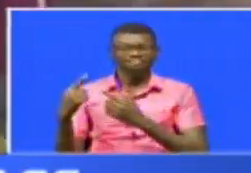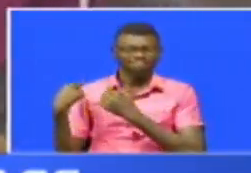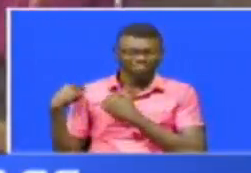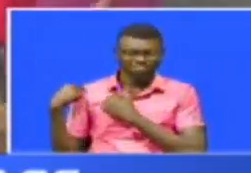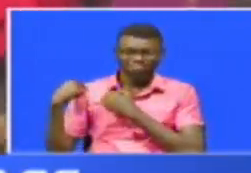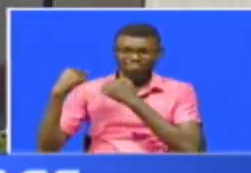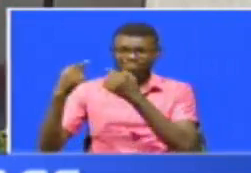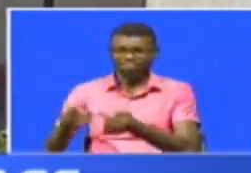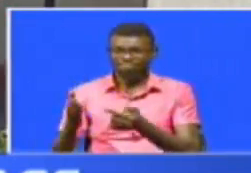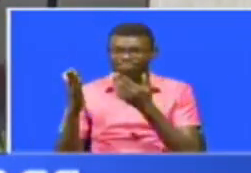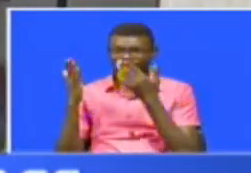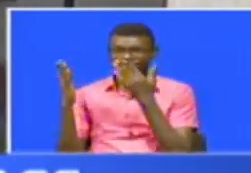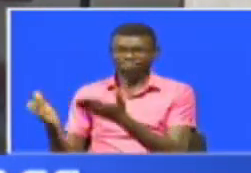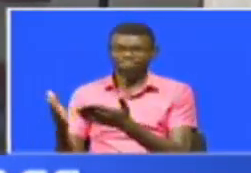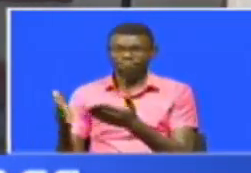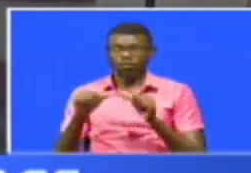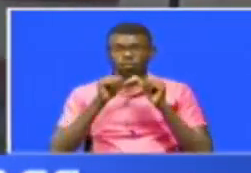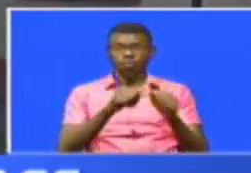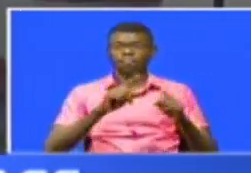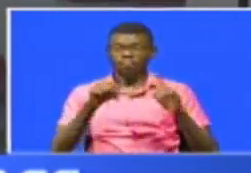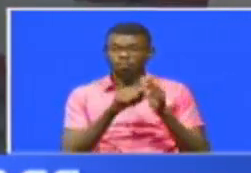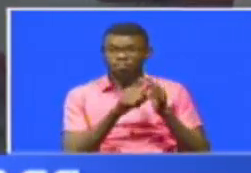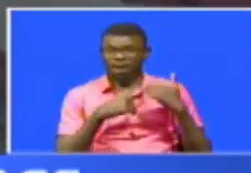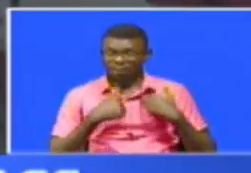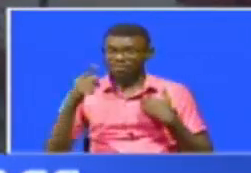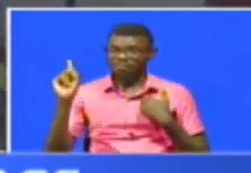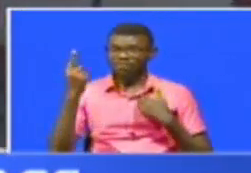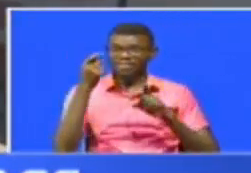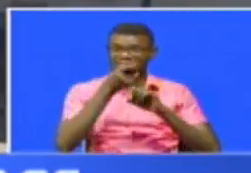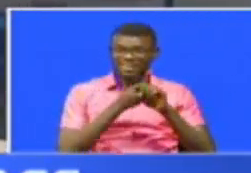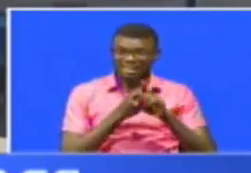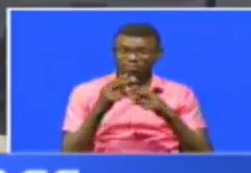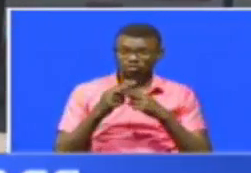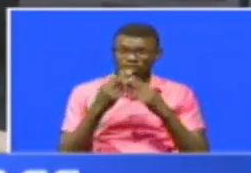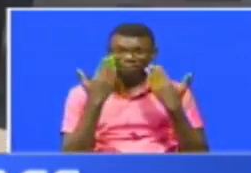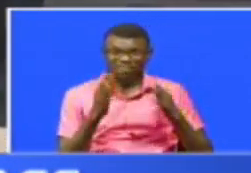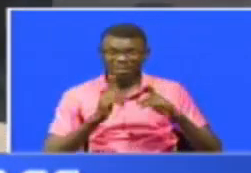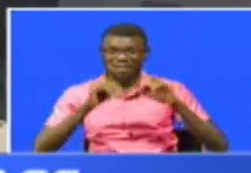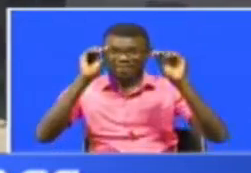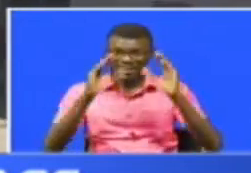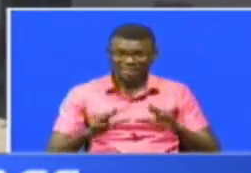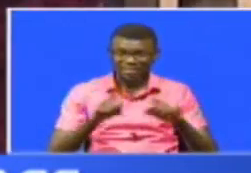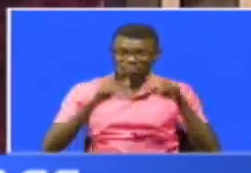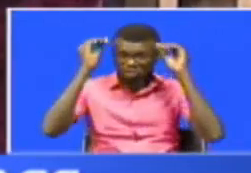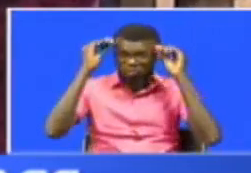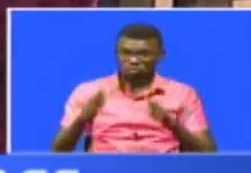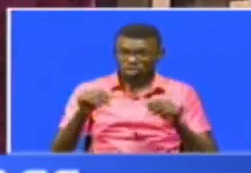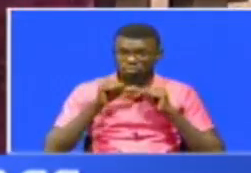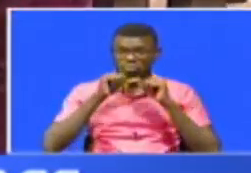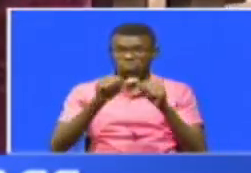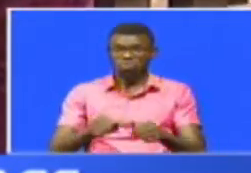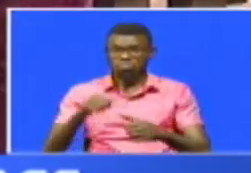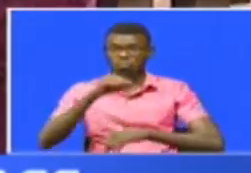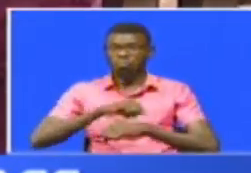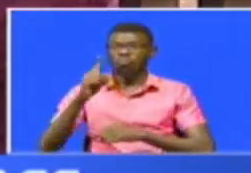years despite the odds. The first term is about to come to an end, but the teachers and learners here have been in school for barely